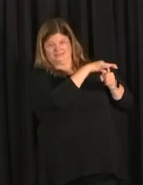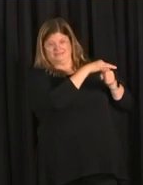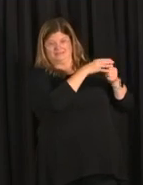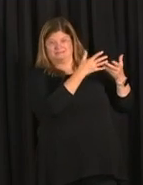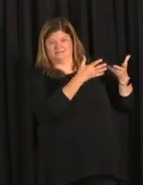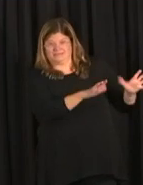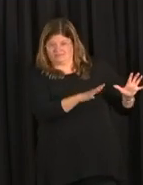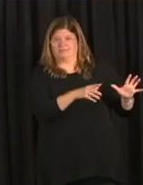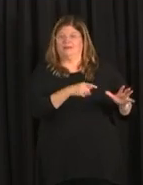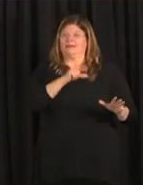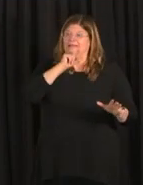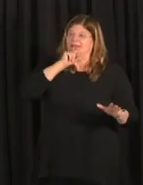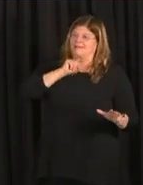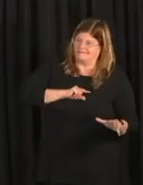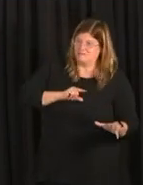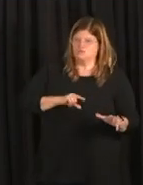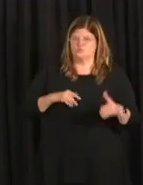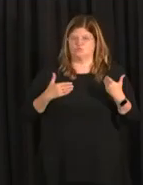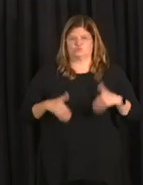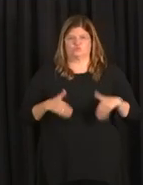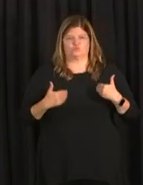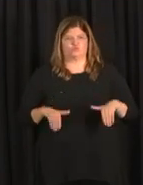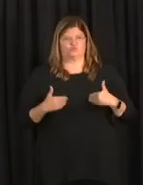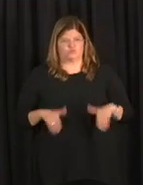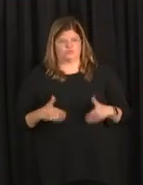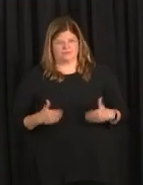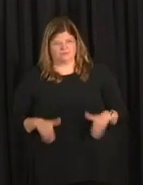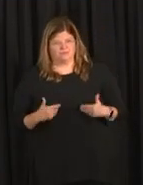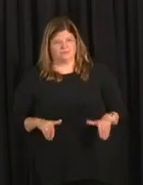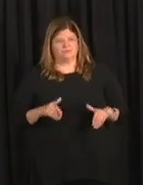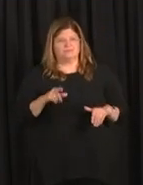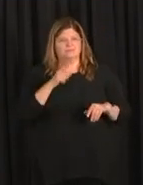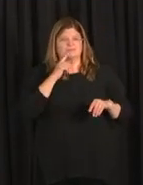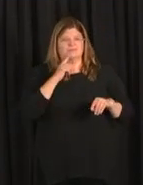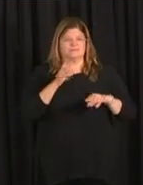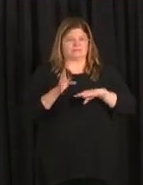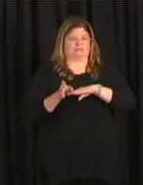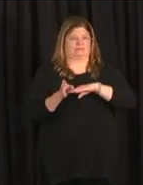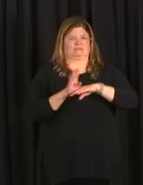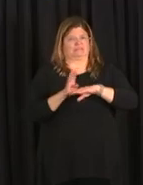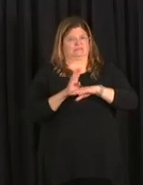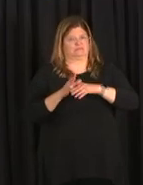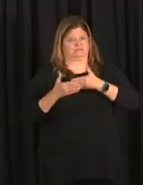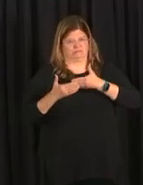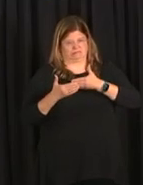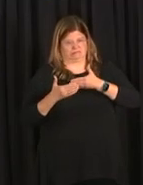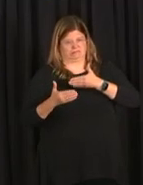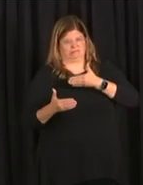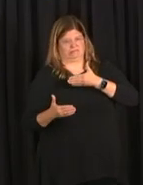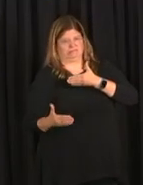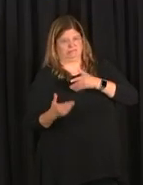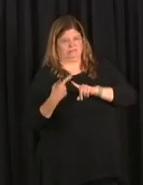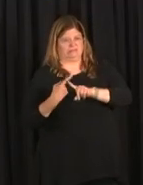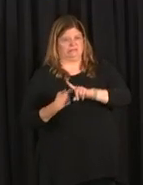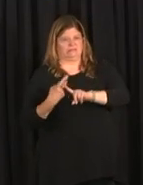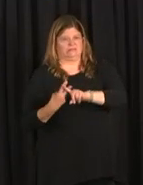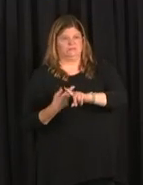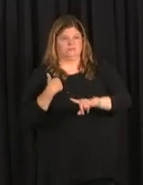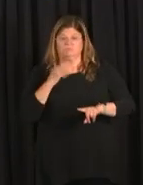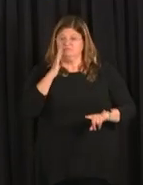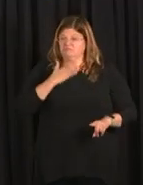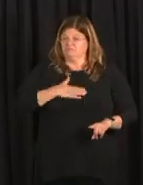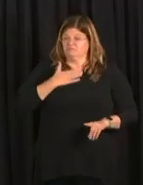and Thanksgiving. So we will be increasingly busy over the next several months, and I'm happy to